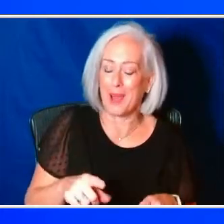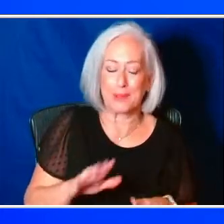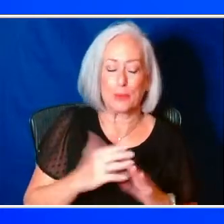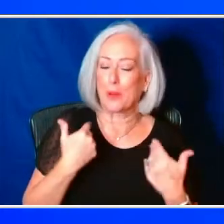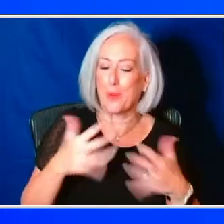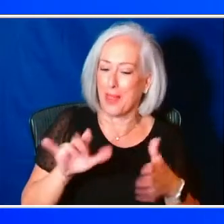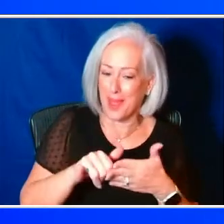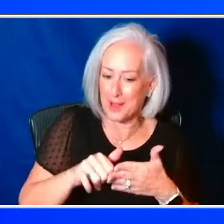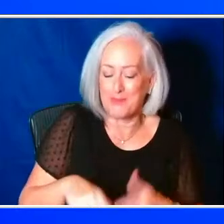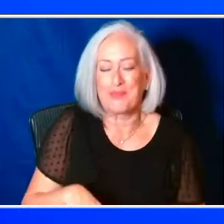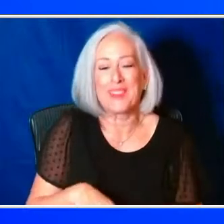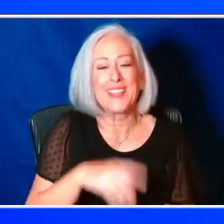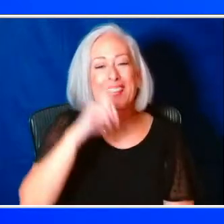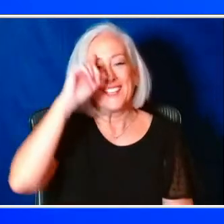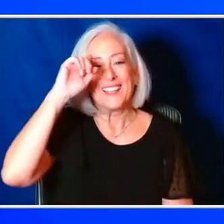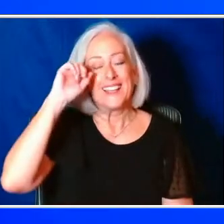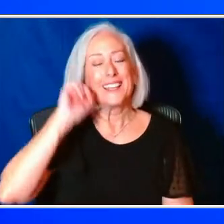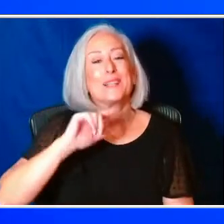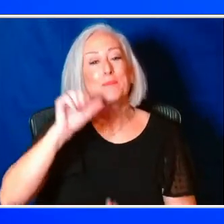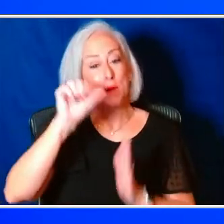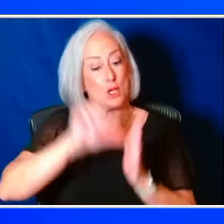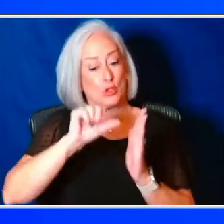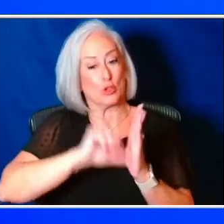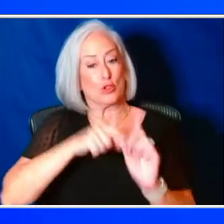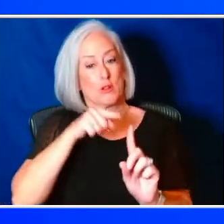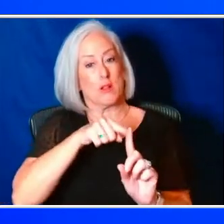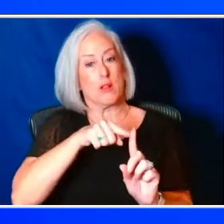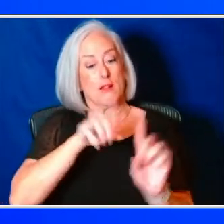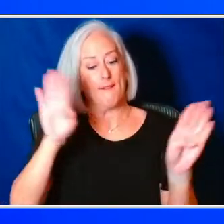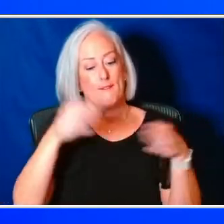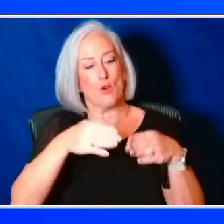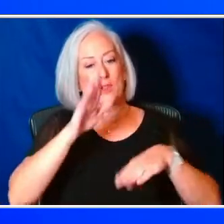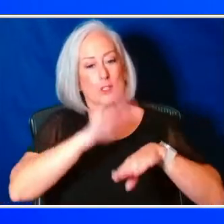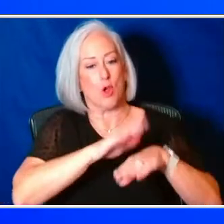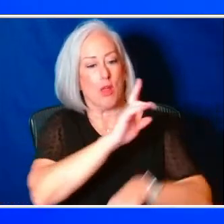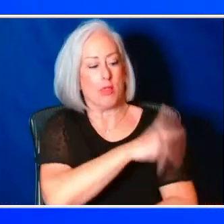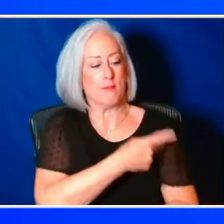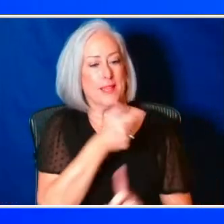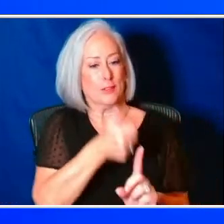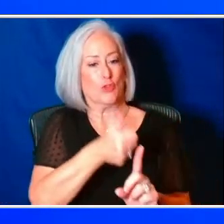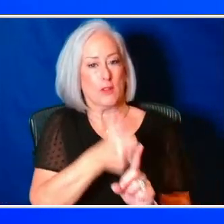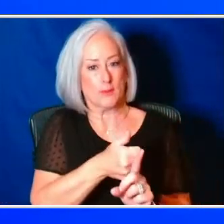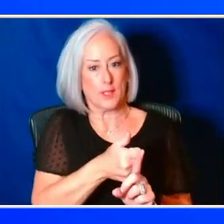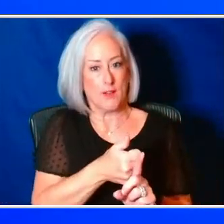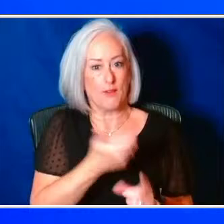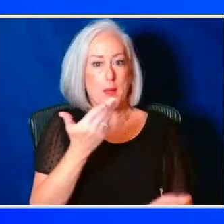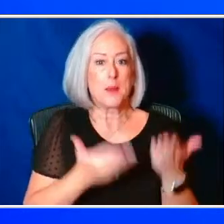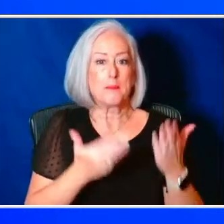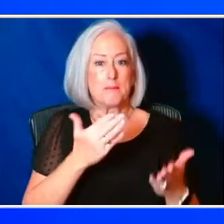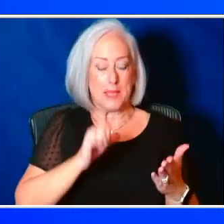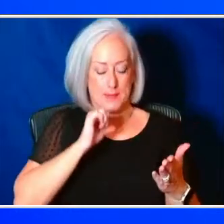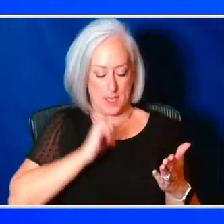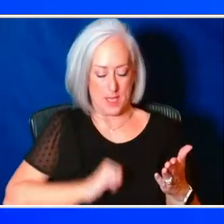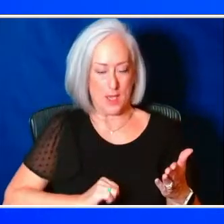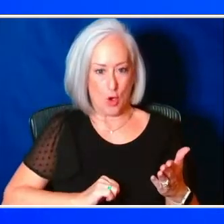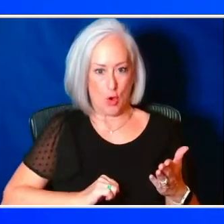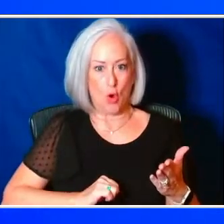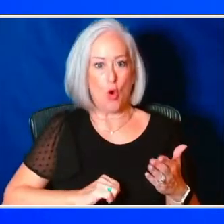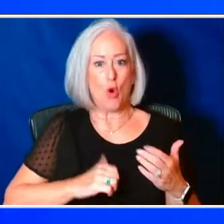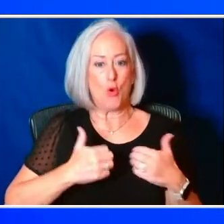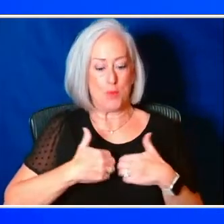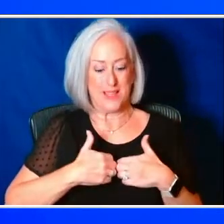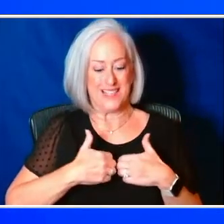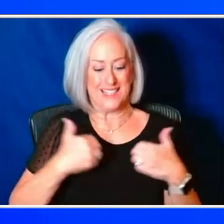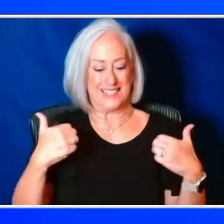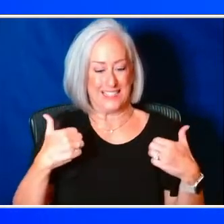But surgical approaches are actually tailored to the patient. So sometimes they can be the old-fashioned open incision, which we try not to do, but if that's